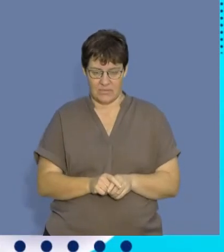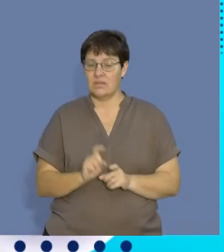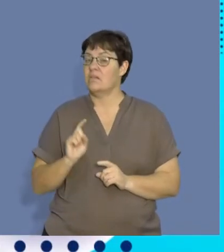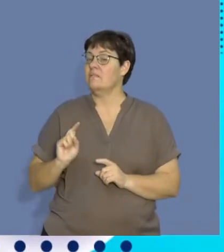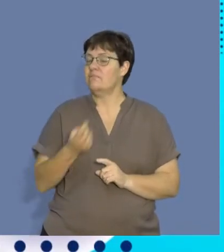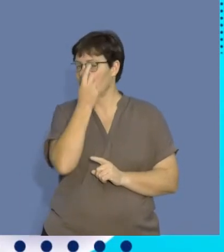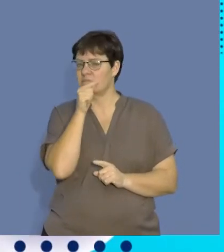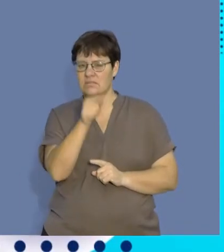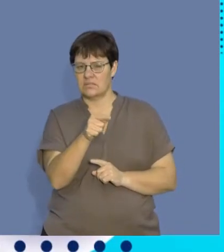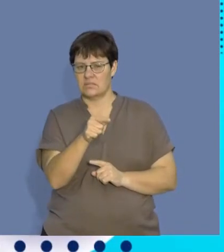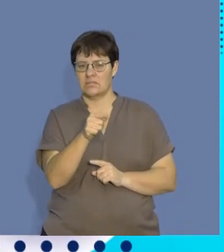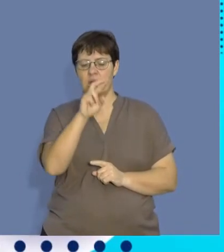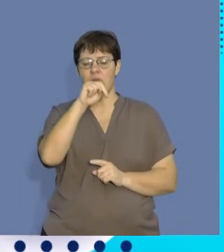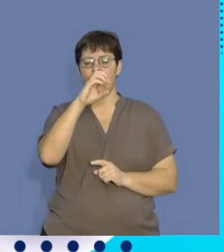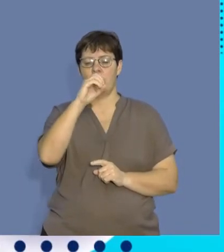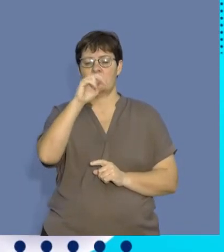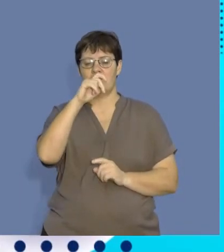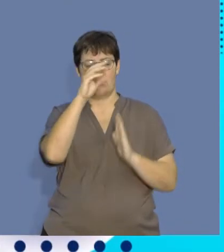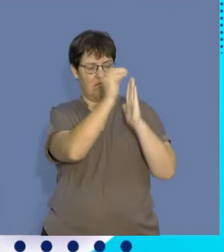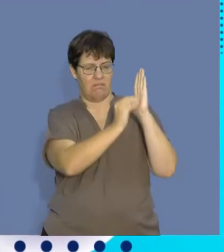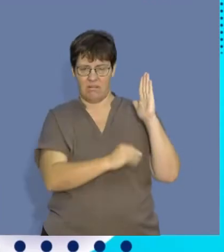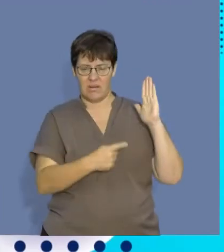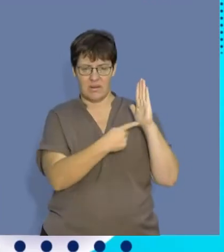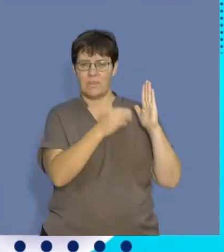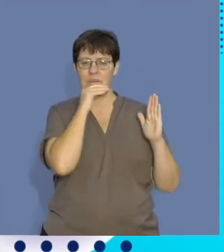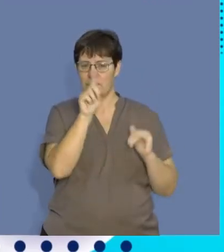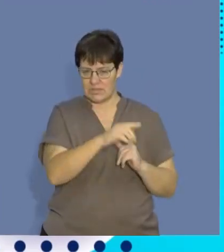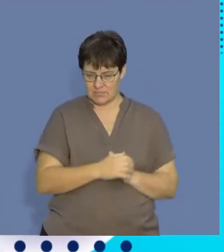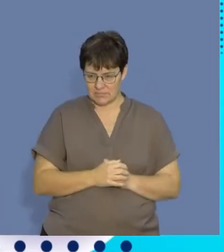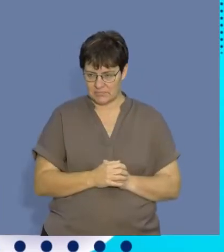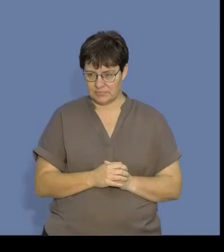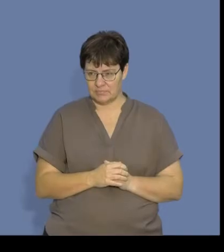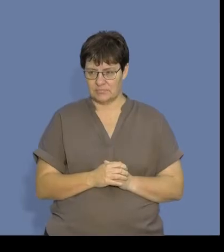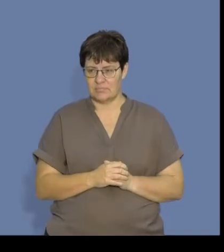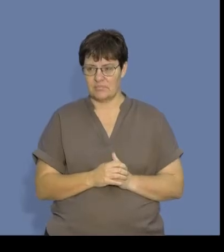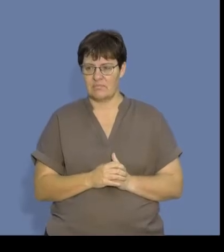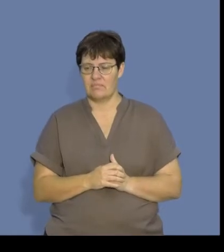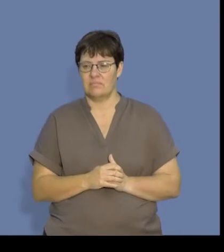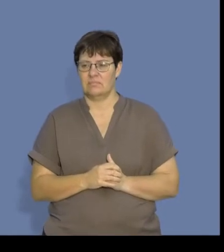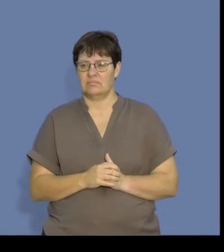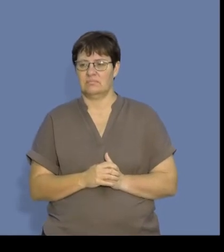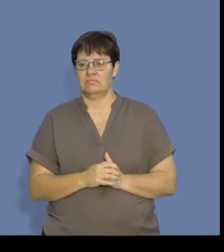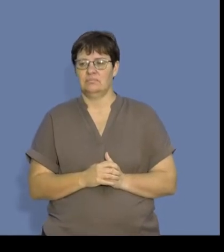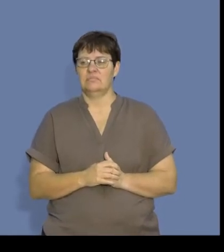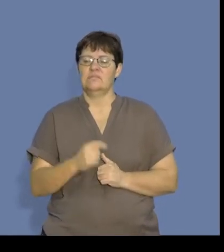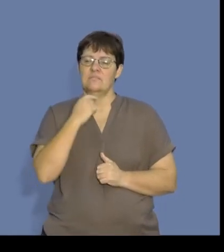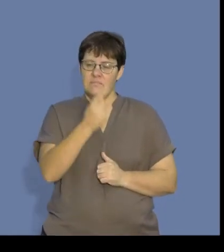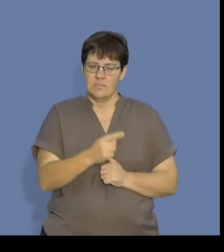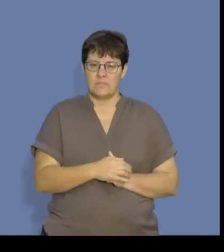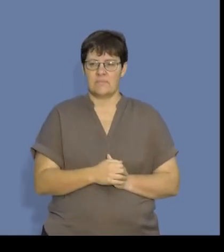firstly, what is a notation that is to do with functions. Now, when you talk about